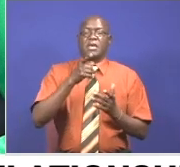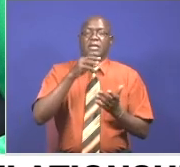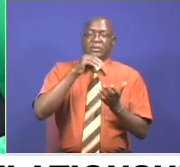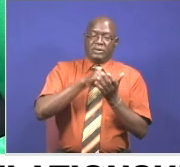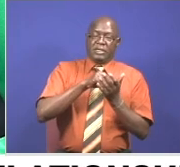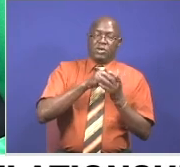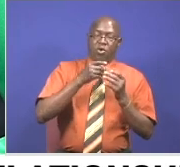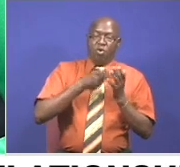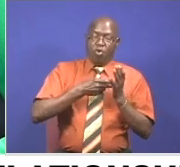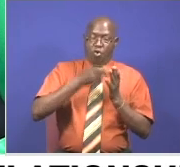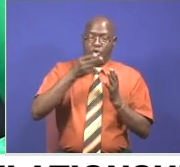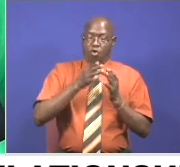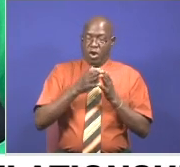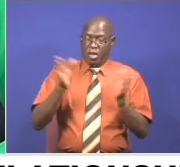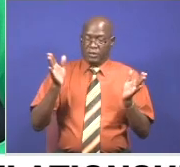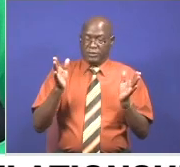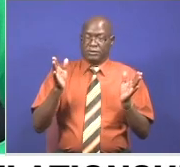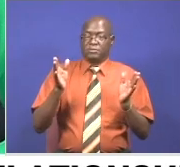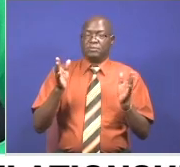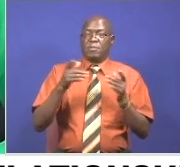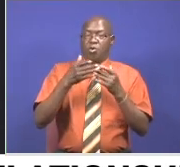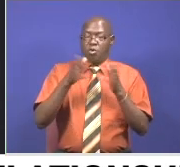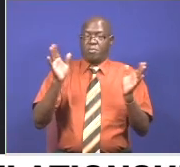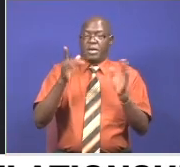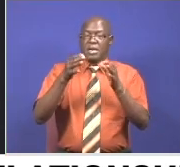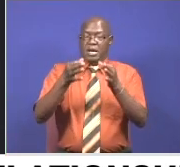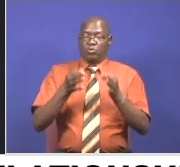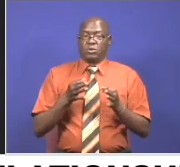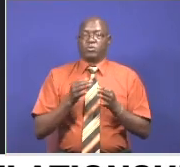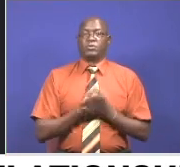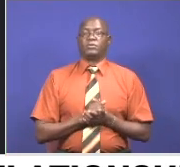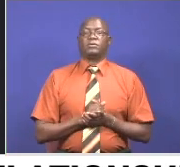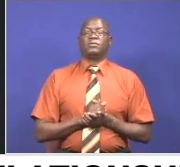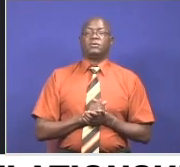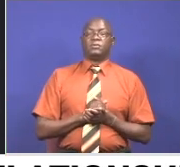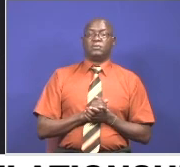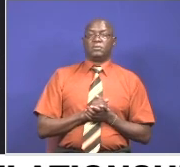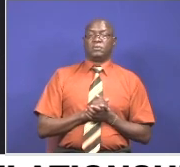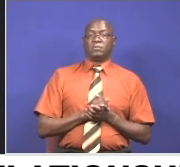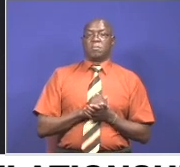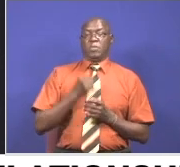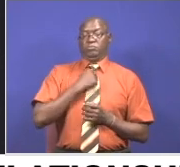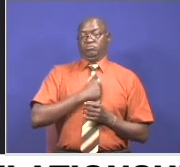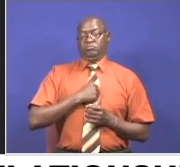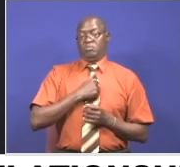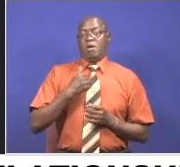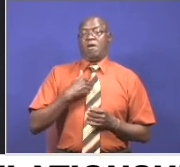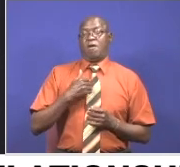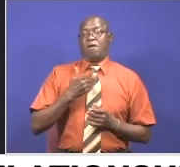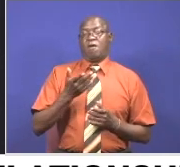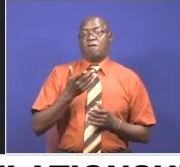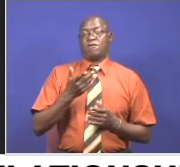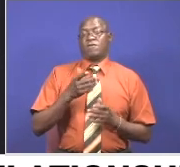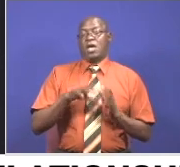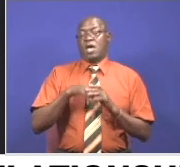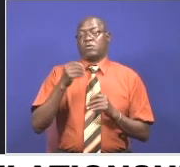honest, open, and accountable. Unfortunately, imagine we are out of time. Okay. And I think we